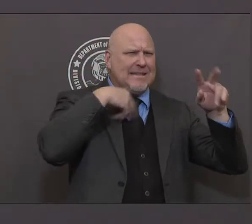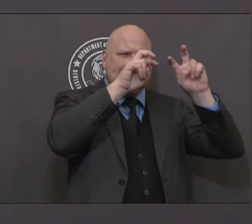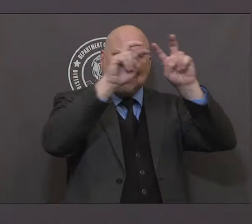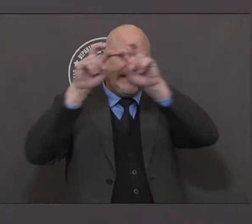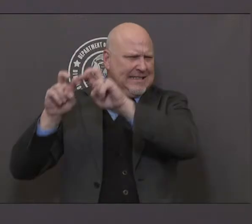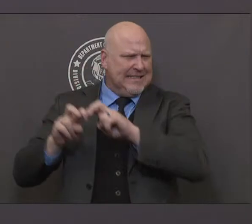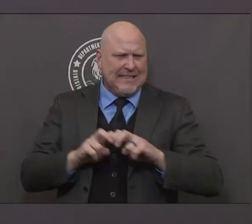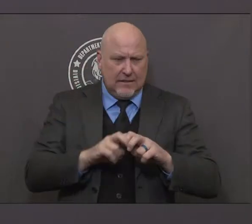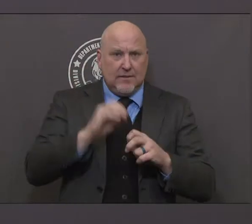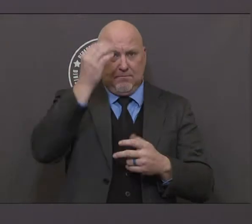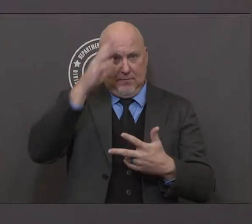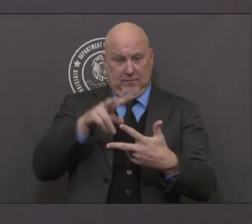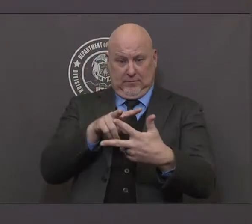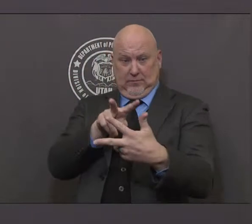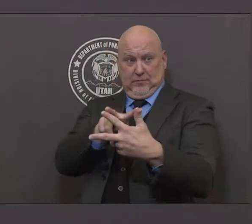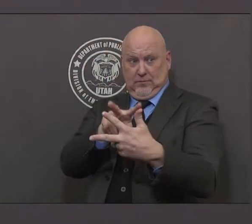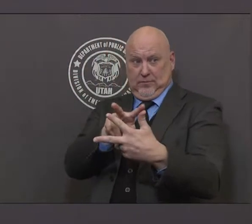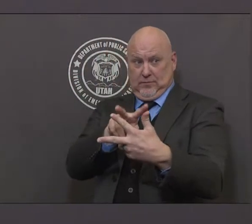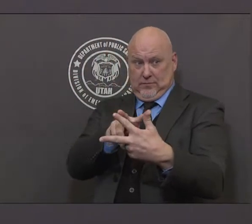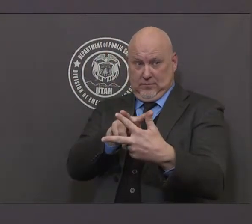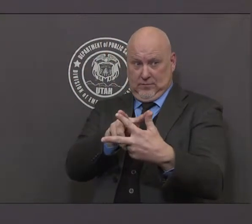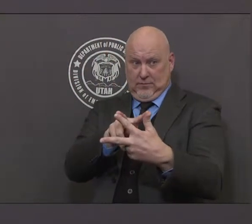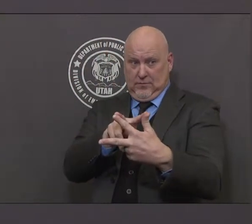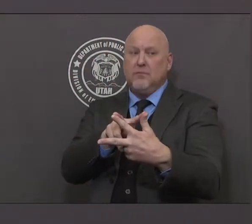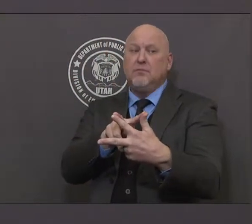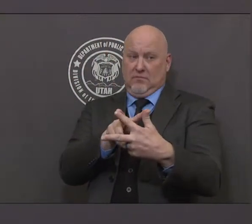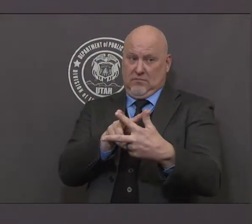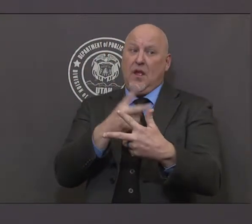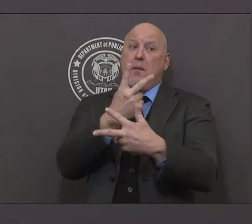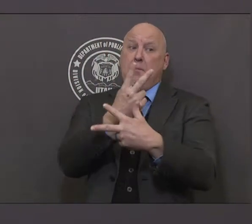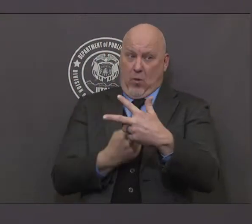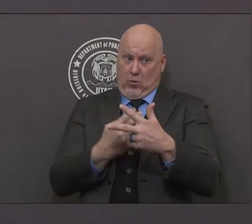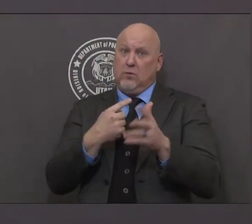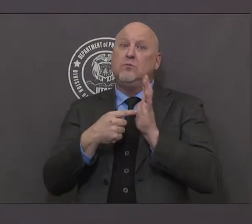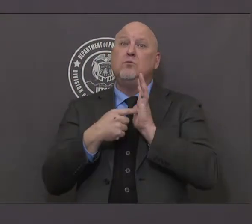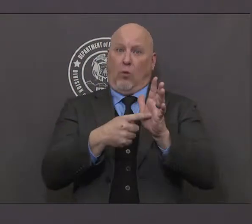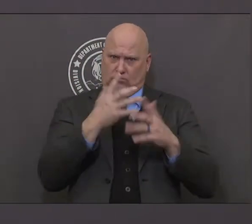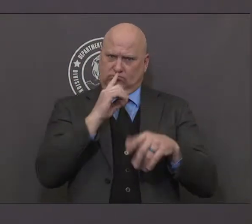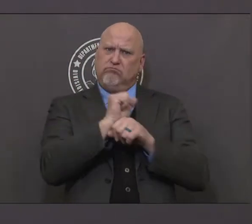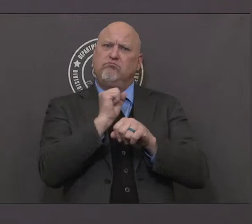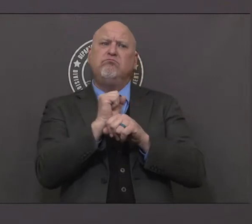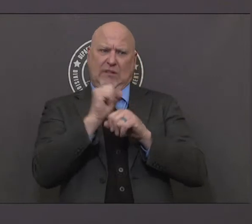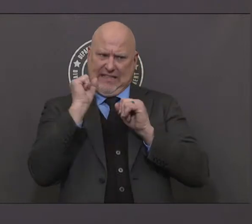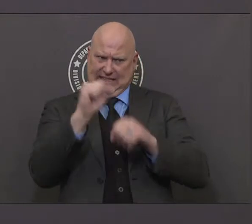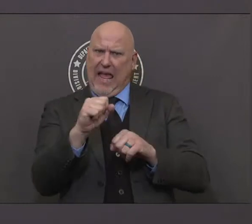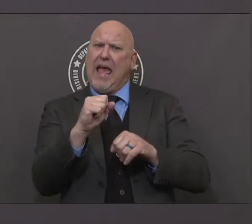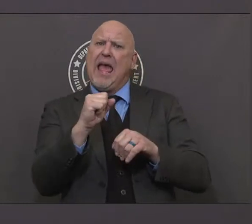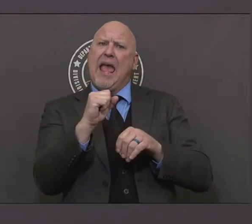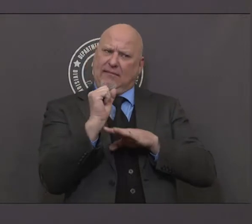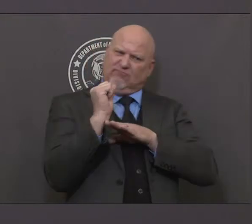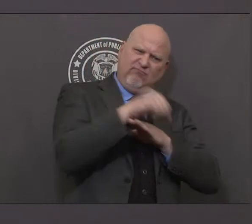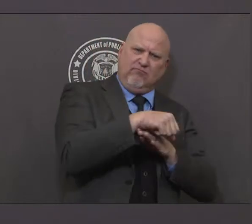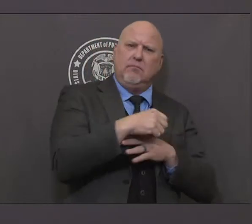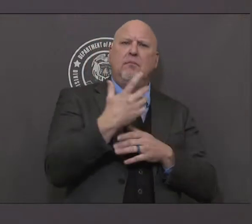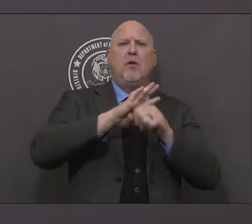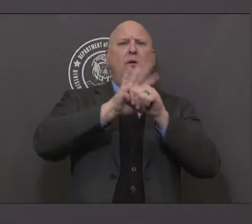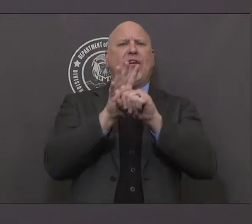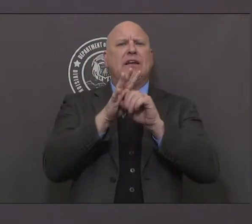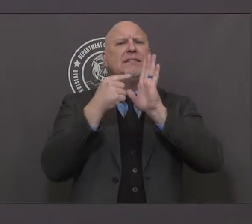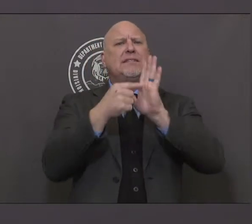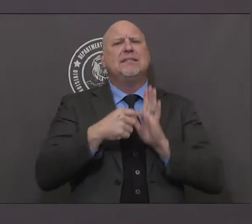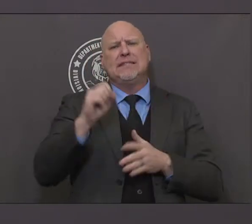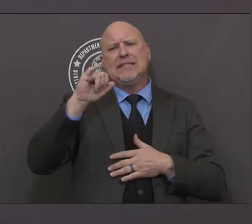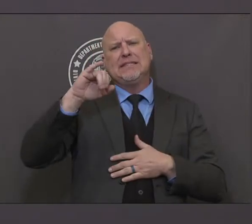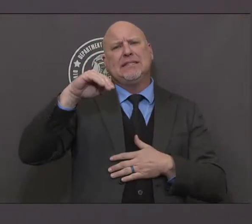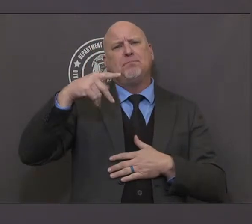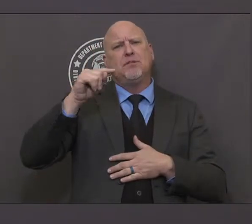symptomatic infection due to COVID-19, whereas the Johnson & Johnson trials tested for moderate to severe illness. And Johnson & Johnson